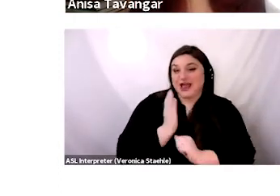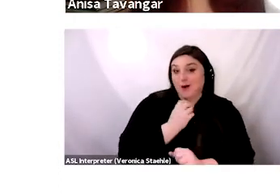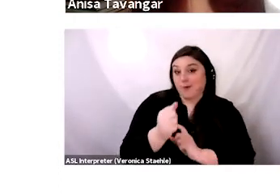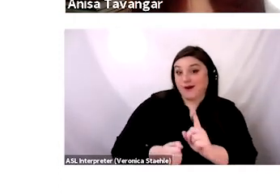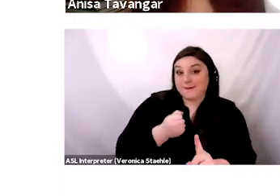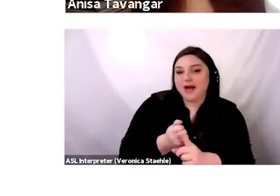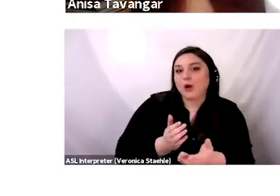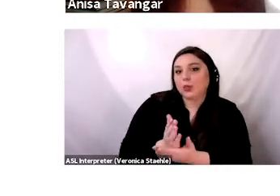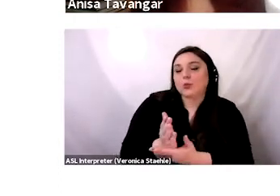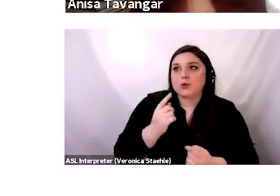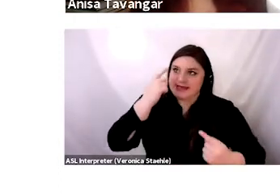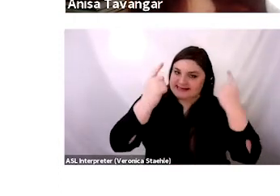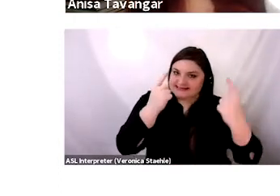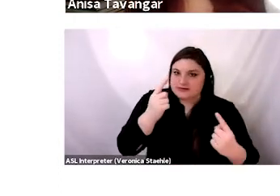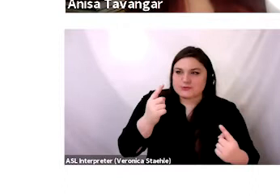of moderation.